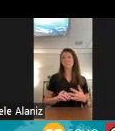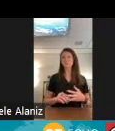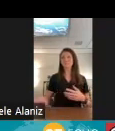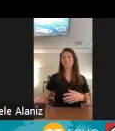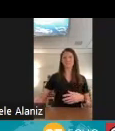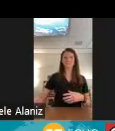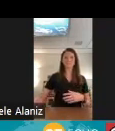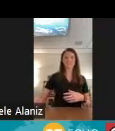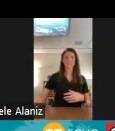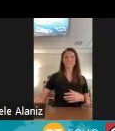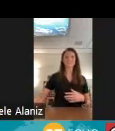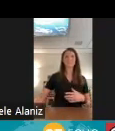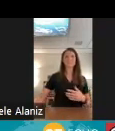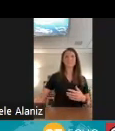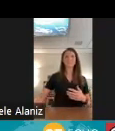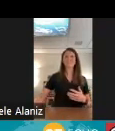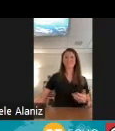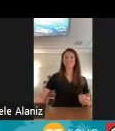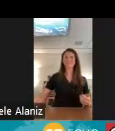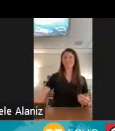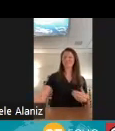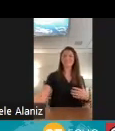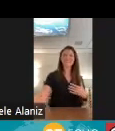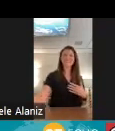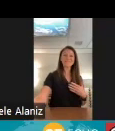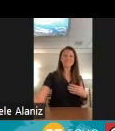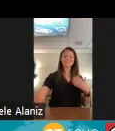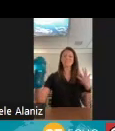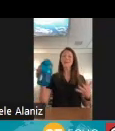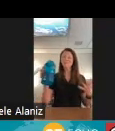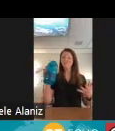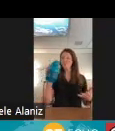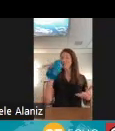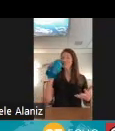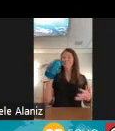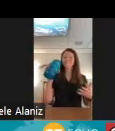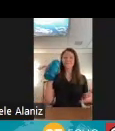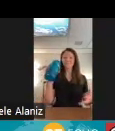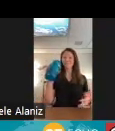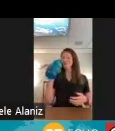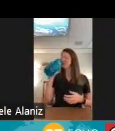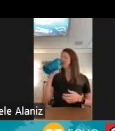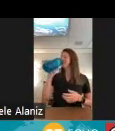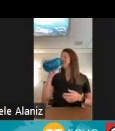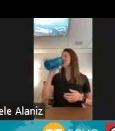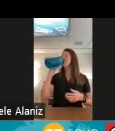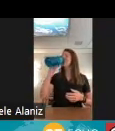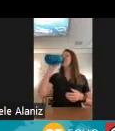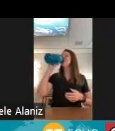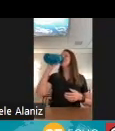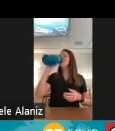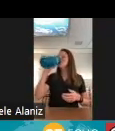different components of that intervention. So we're going to start with exercise because exercise is my favorite one to implement with my clients.